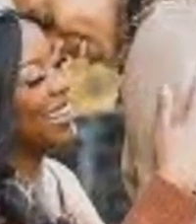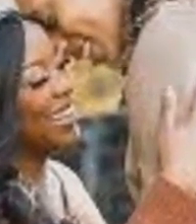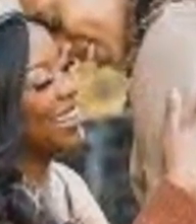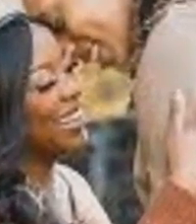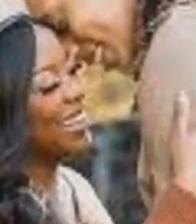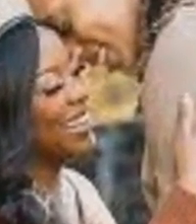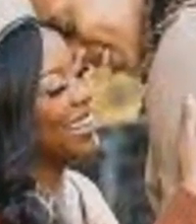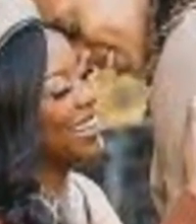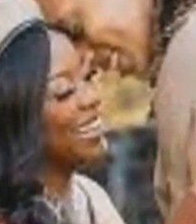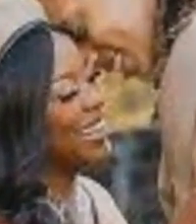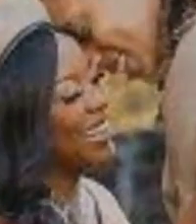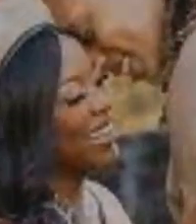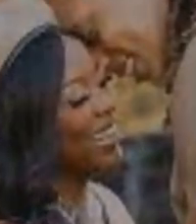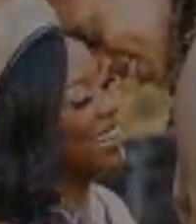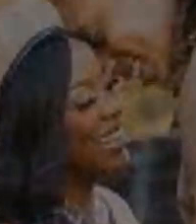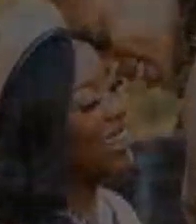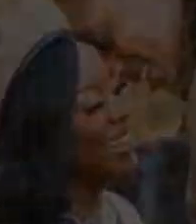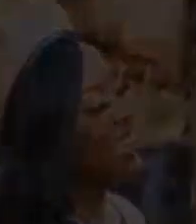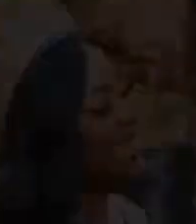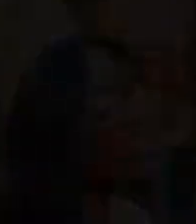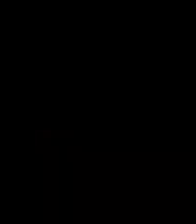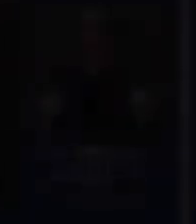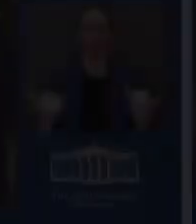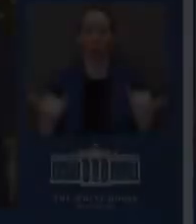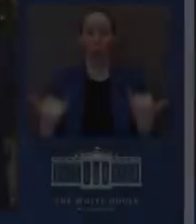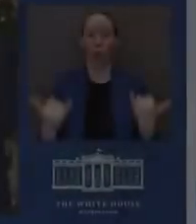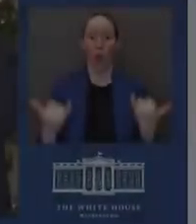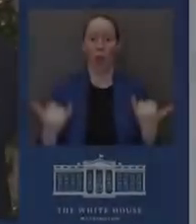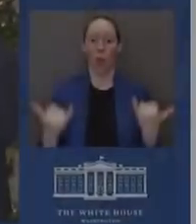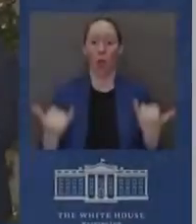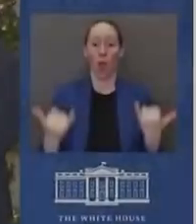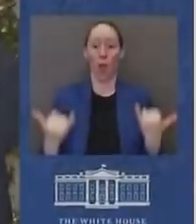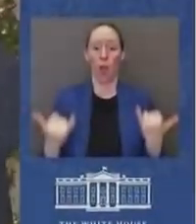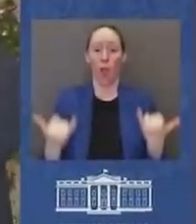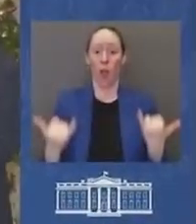I was standing there full of tears and someone ran over and handed me a handkerchief.